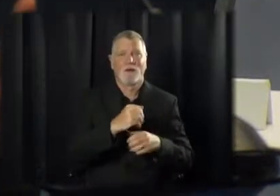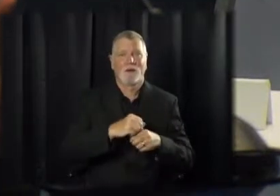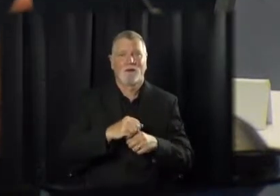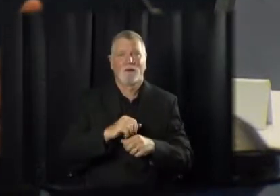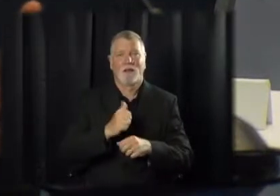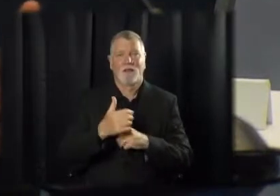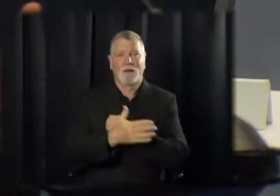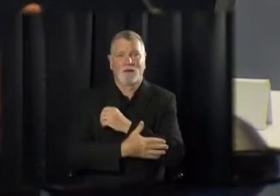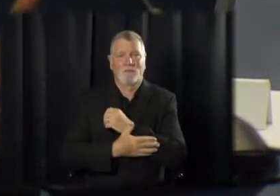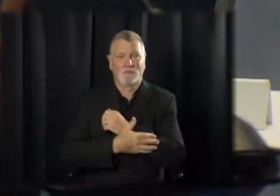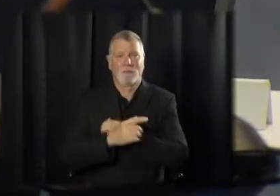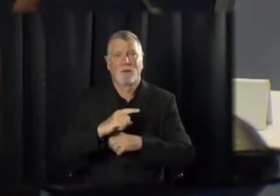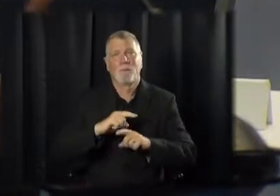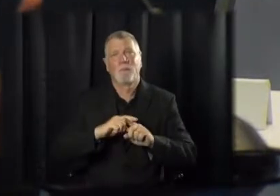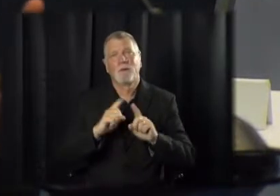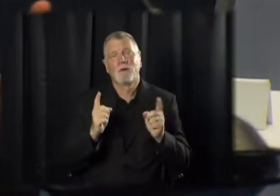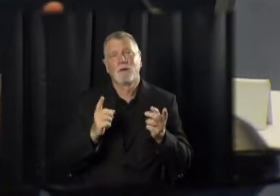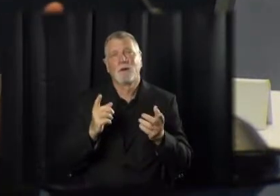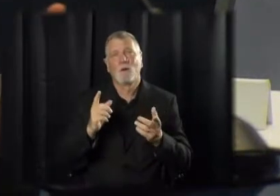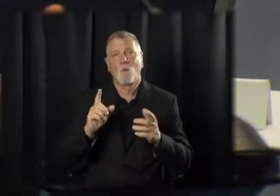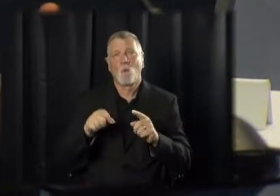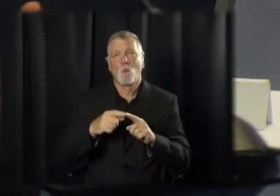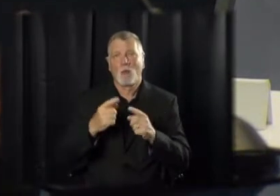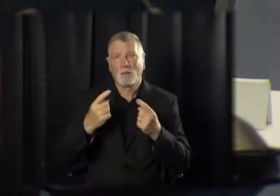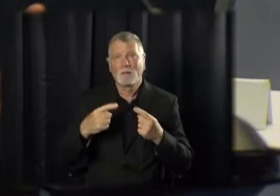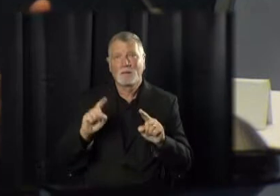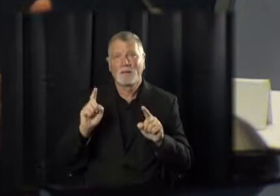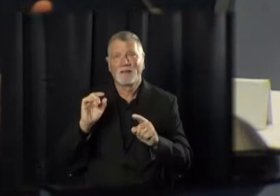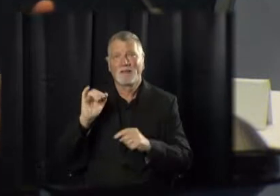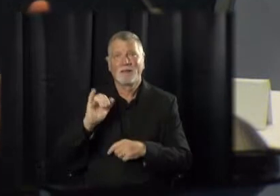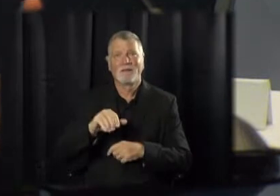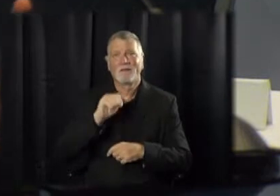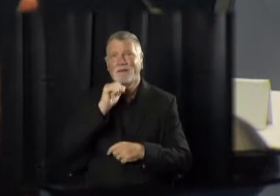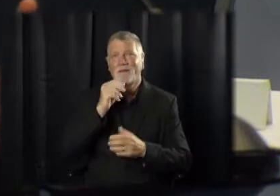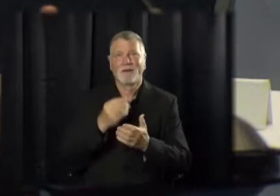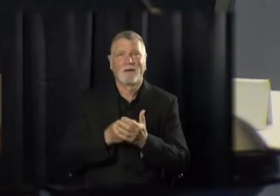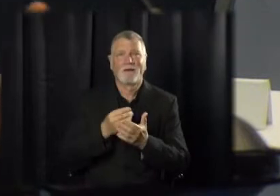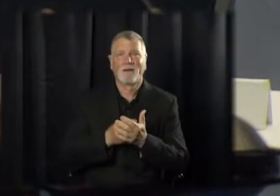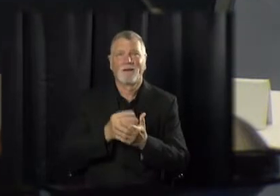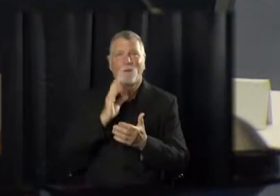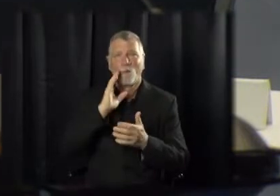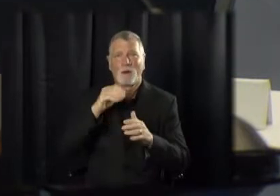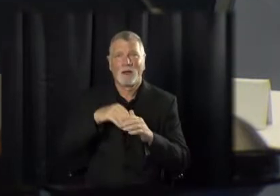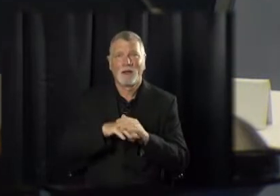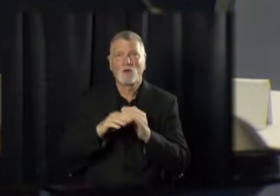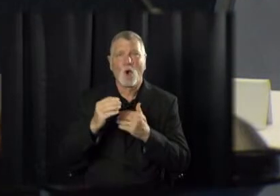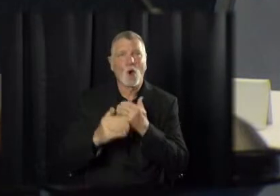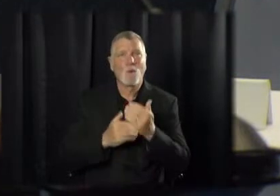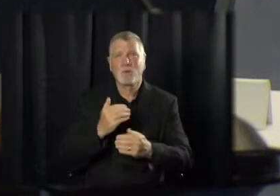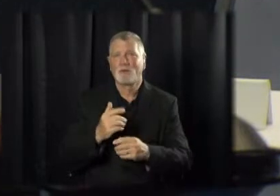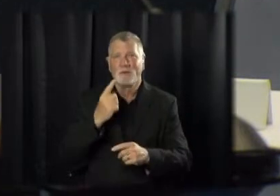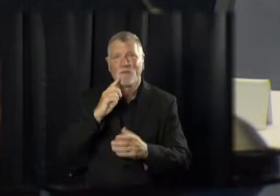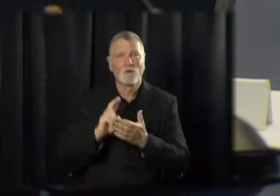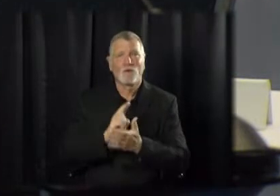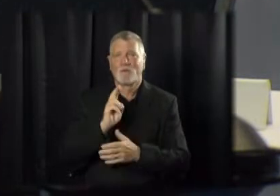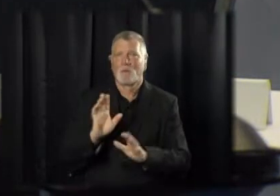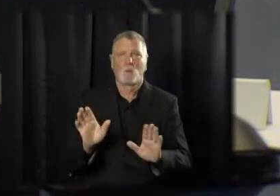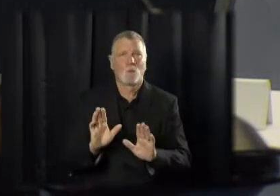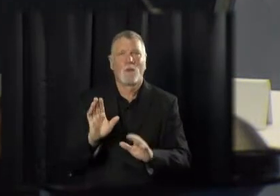it has to keep in mind that once that is achieved, that is not money that is going to go into operations of the